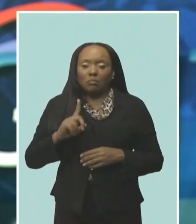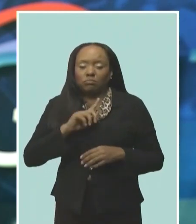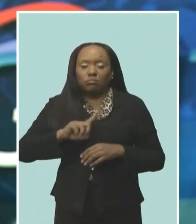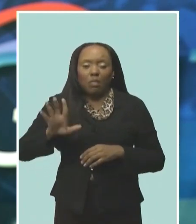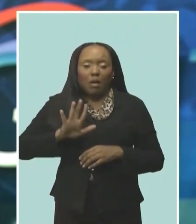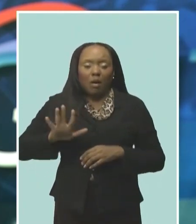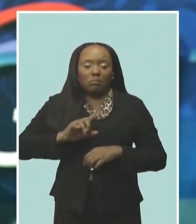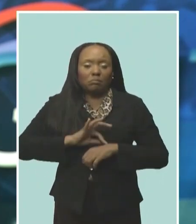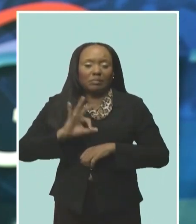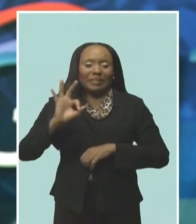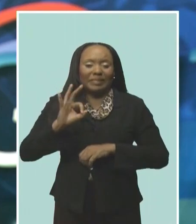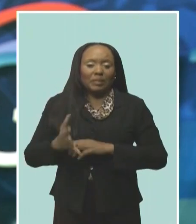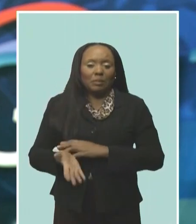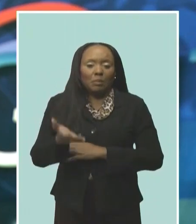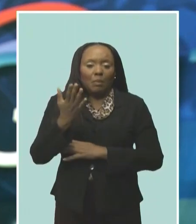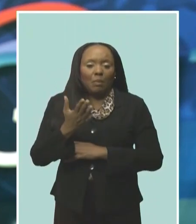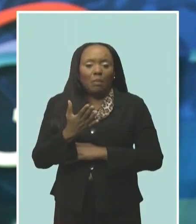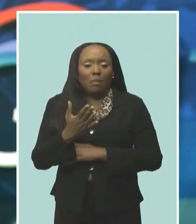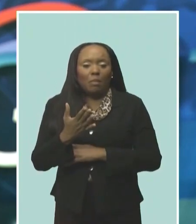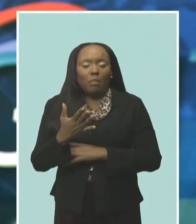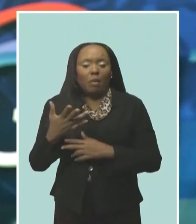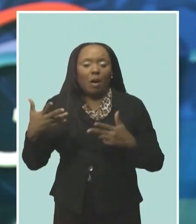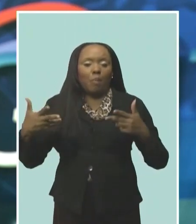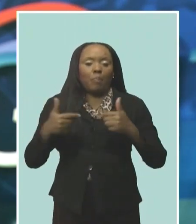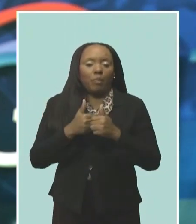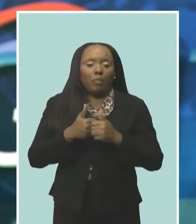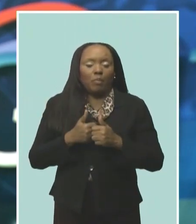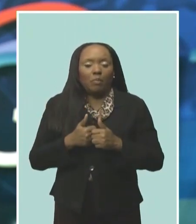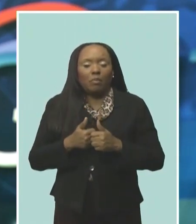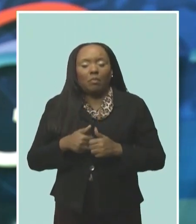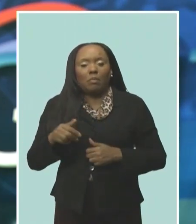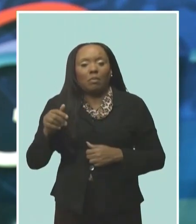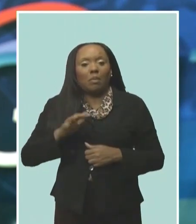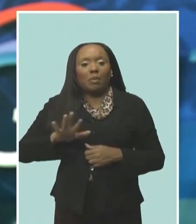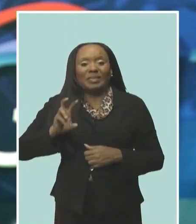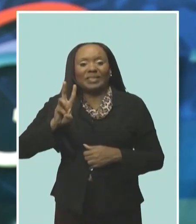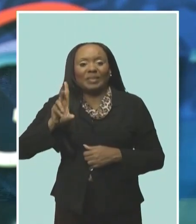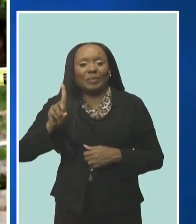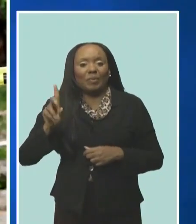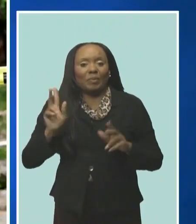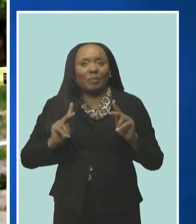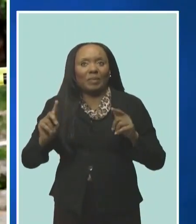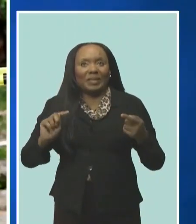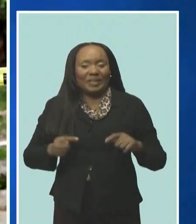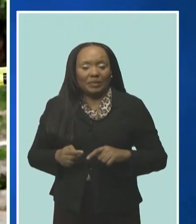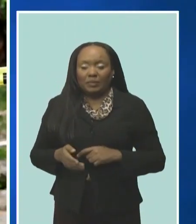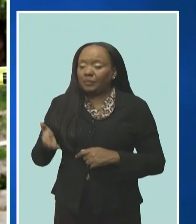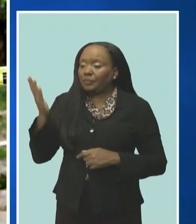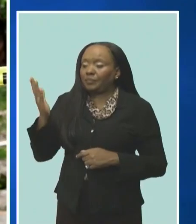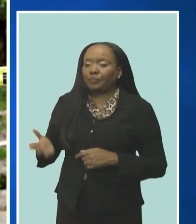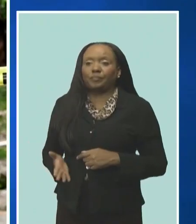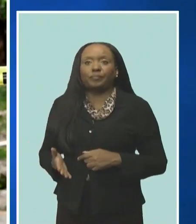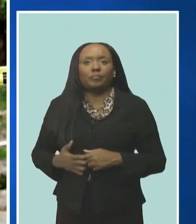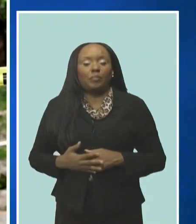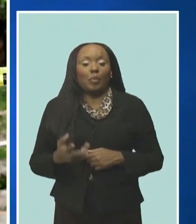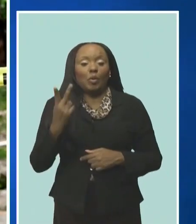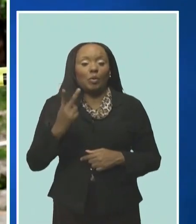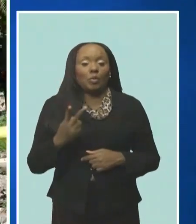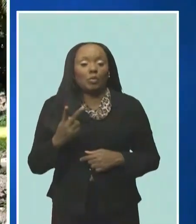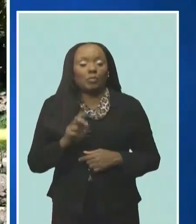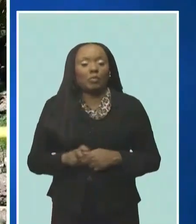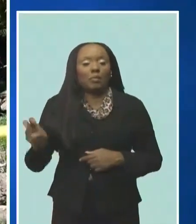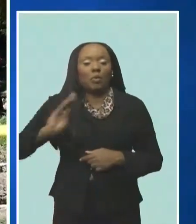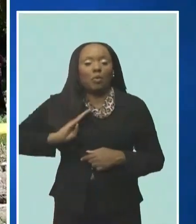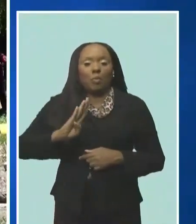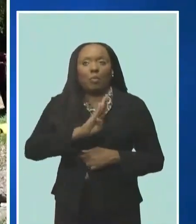and triggered a mass casualty response. Crystal Hoyt has that story. A vehicular accident involving 2